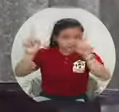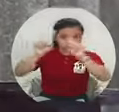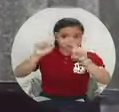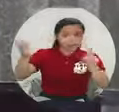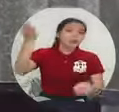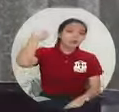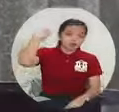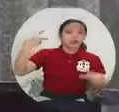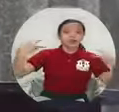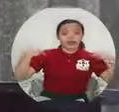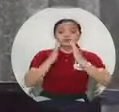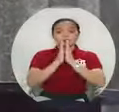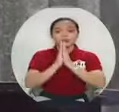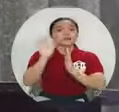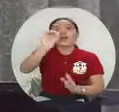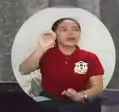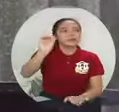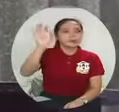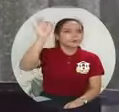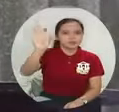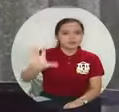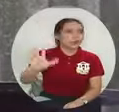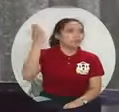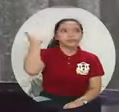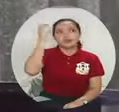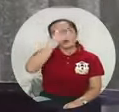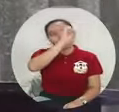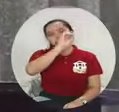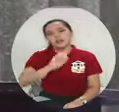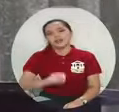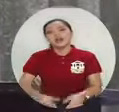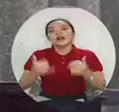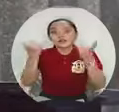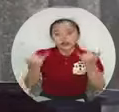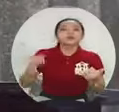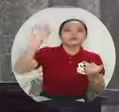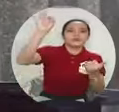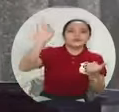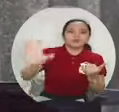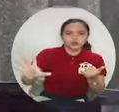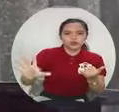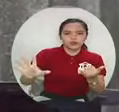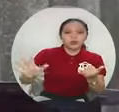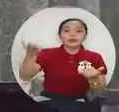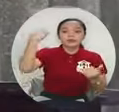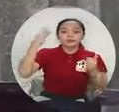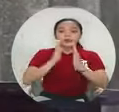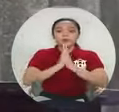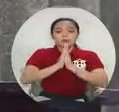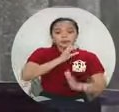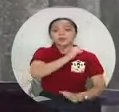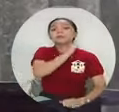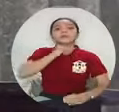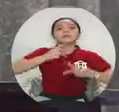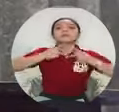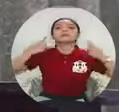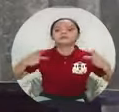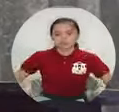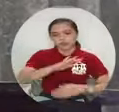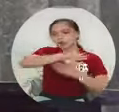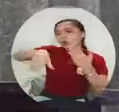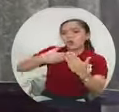God and rely upon God, trust God every day of our lives and our needs. All this giving